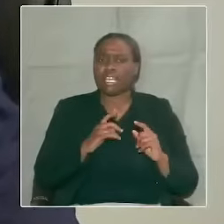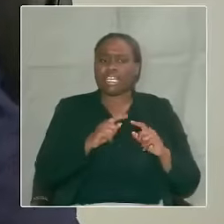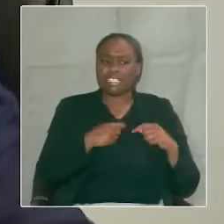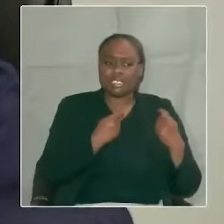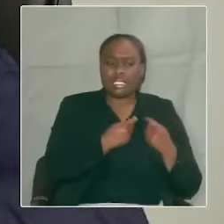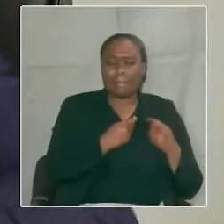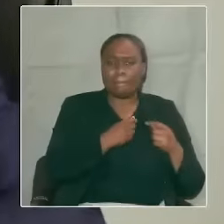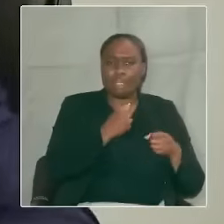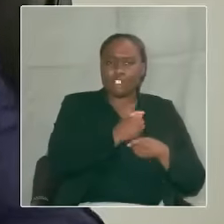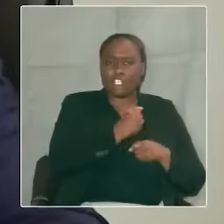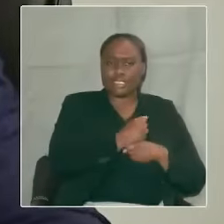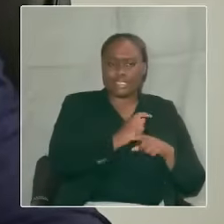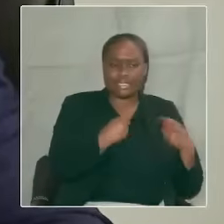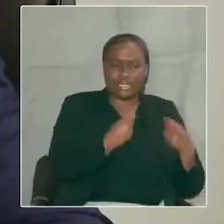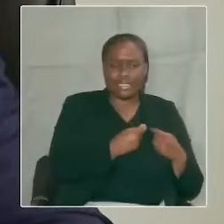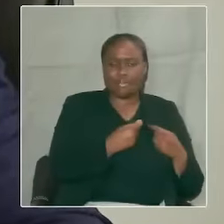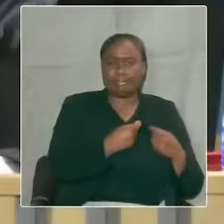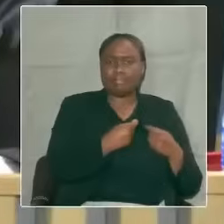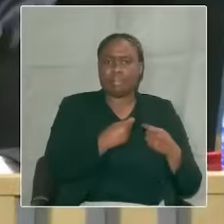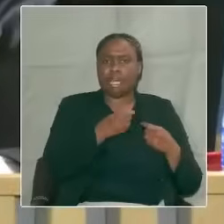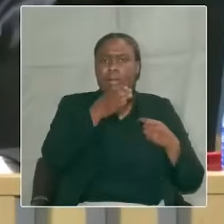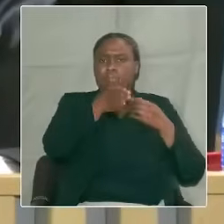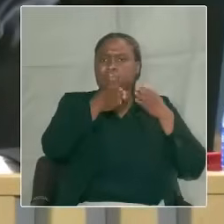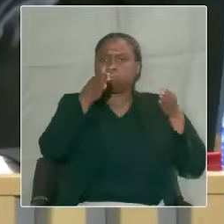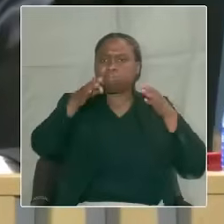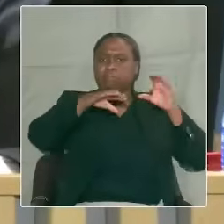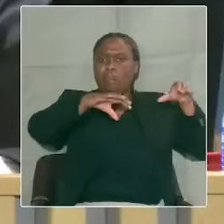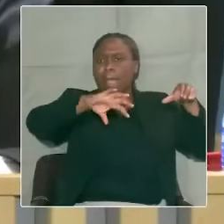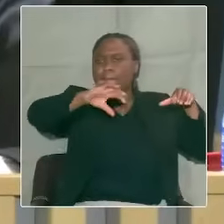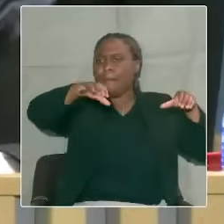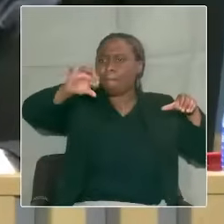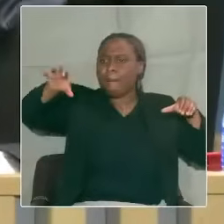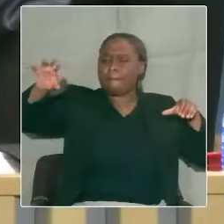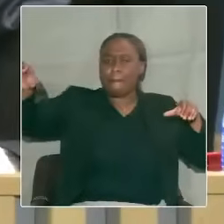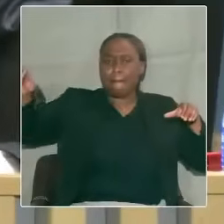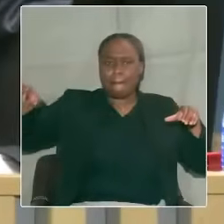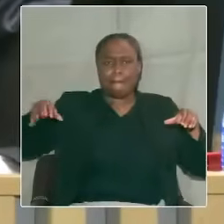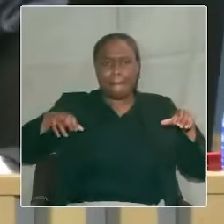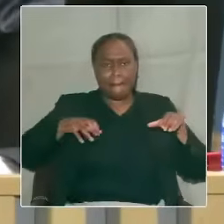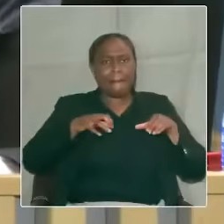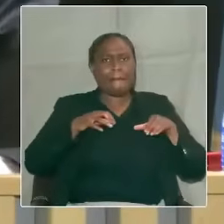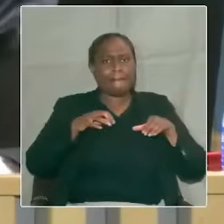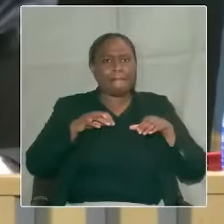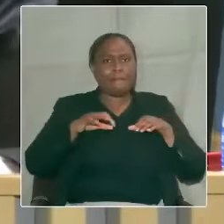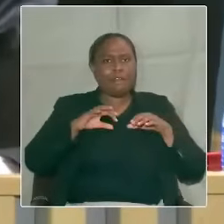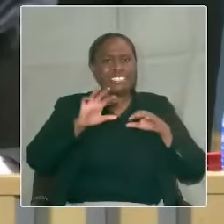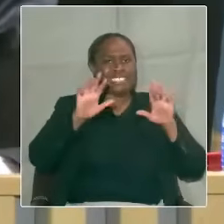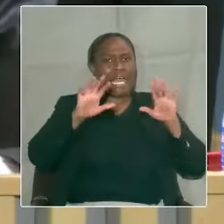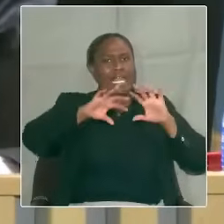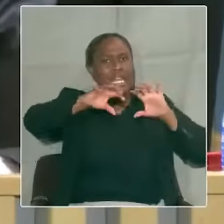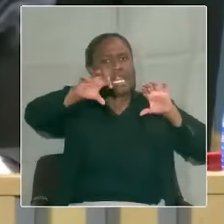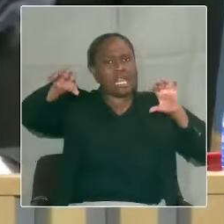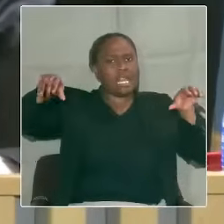the country. Why specifically the PKTT? What was it about it?